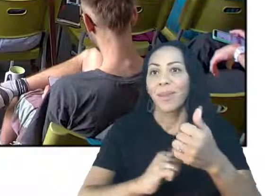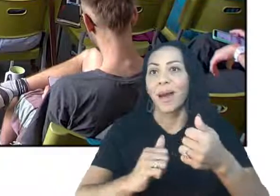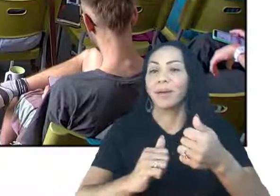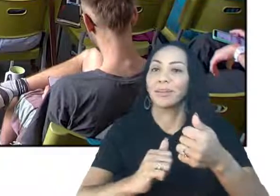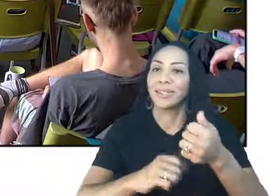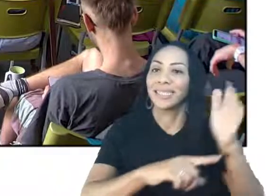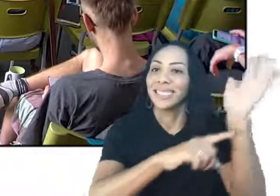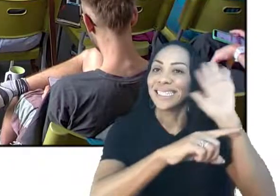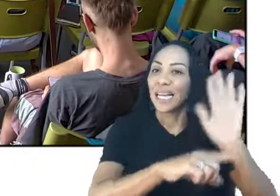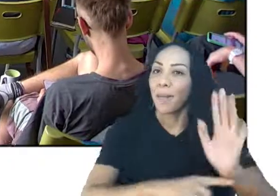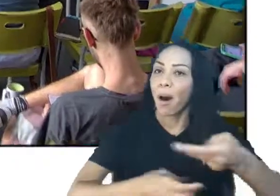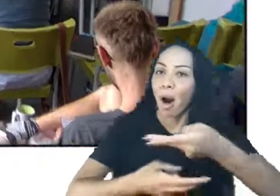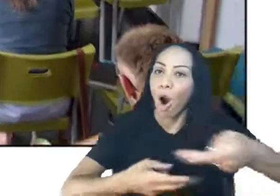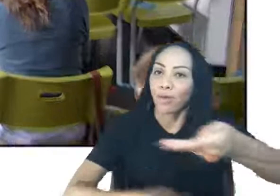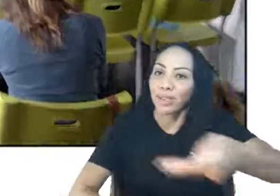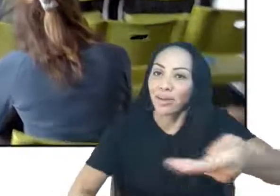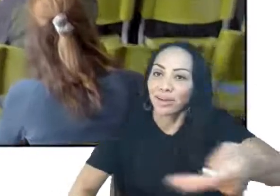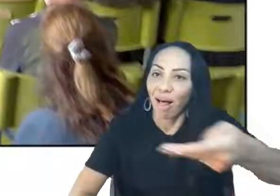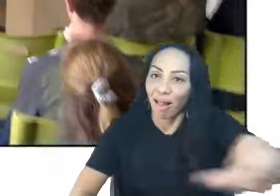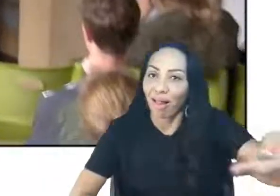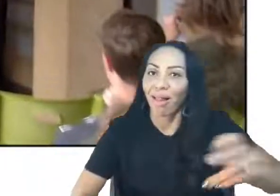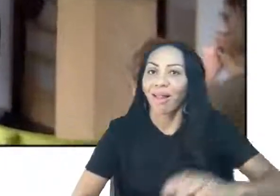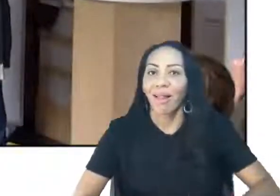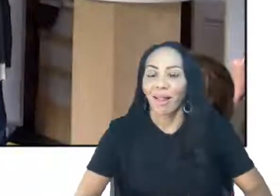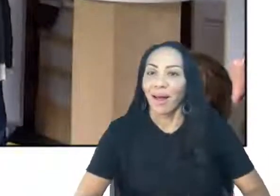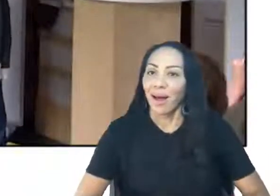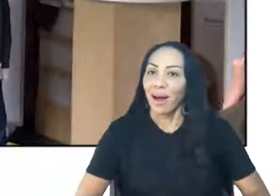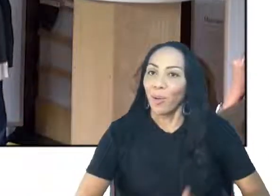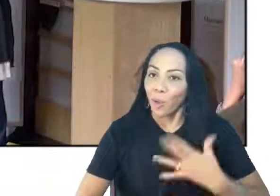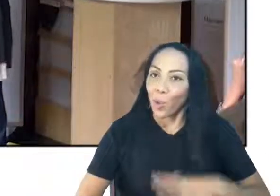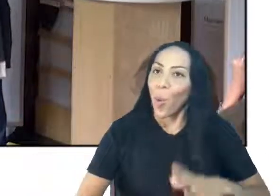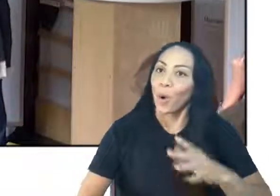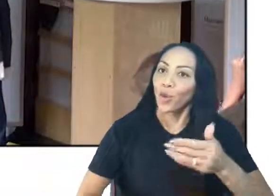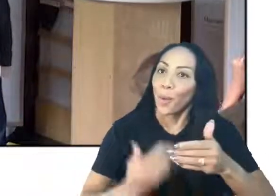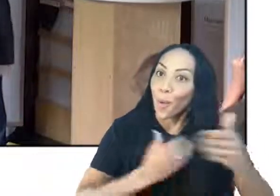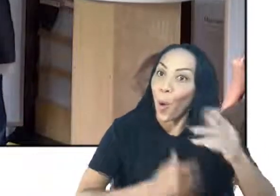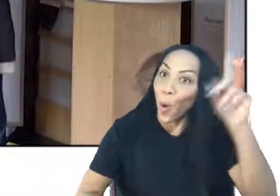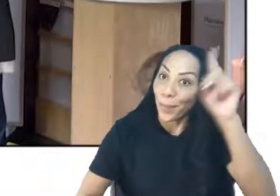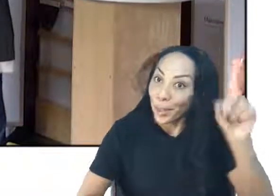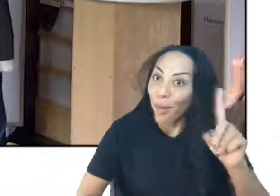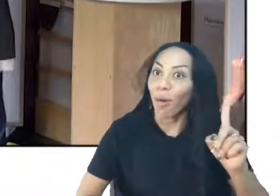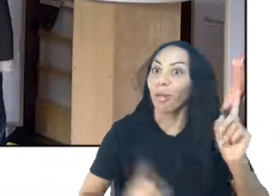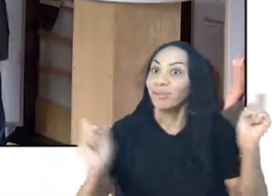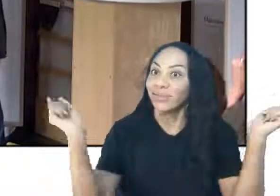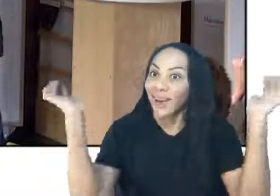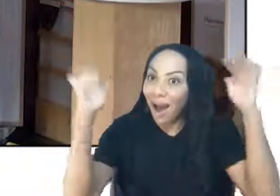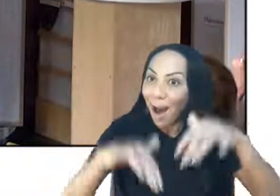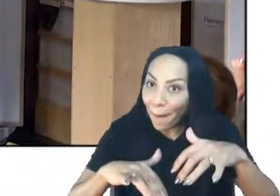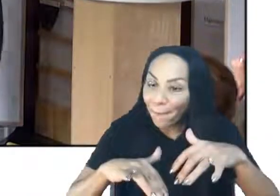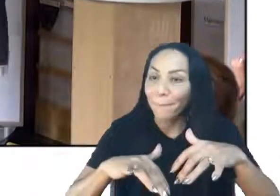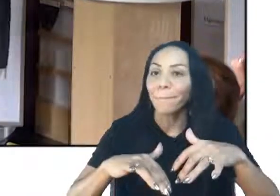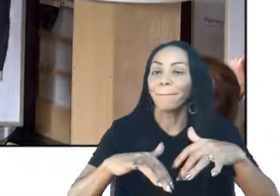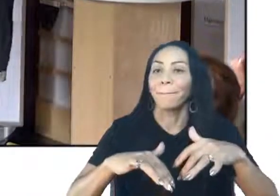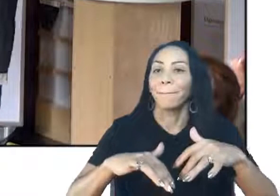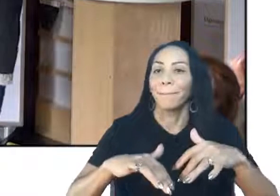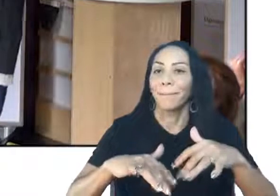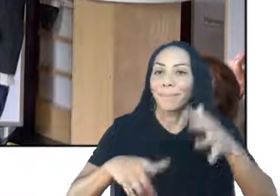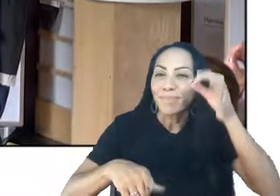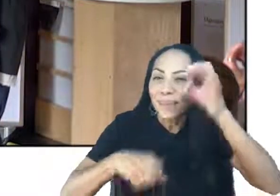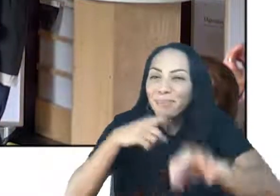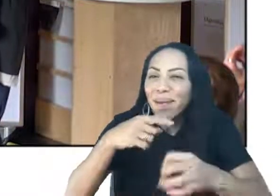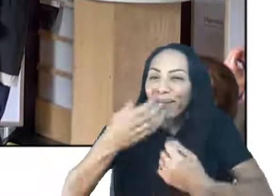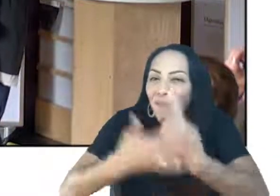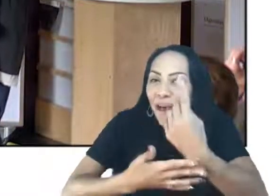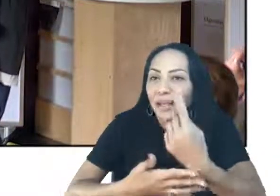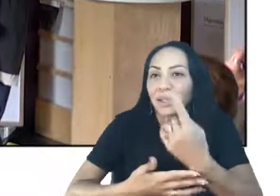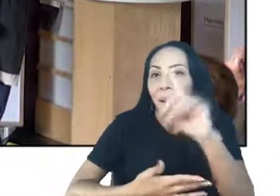we would love people to feel like they could use it more. But also, that's why we're doing the dedicated events, so that people can get a bit more